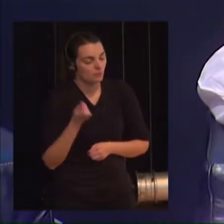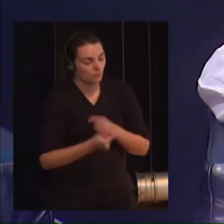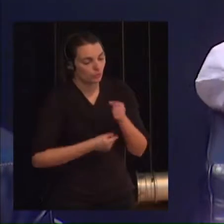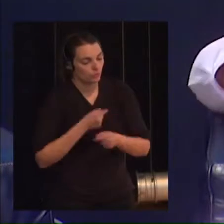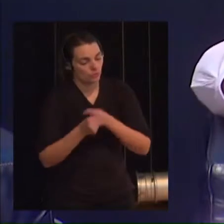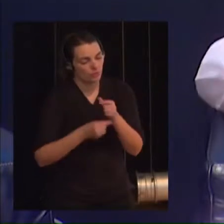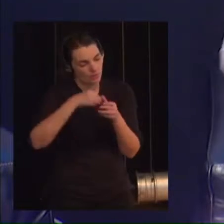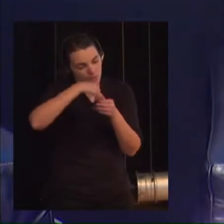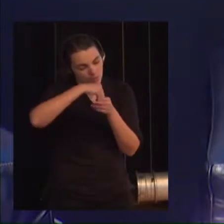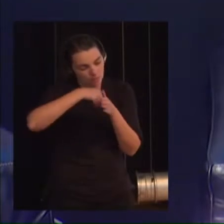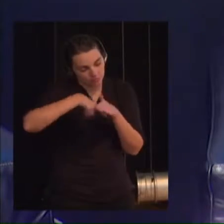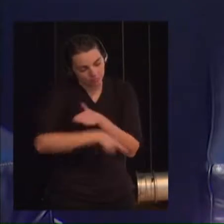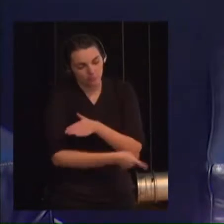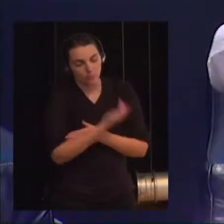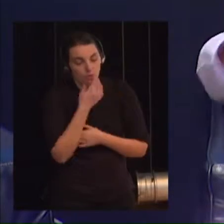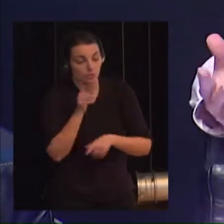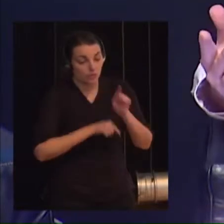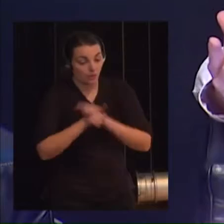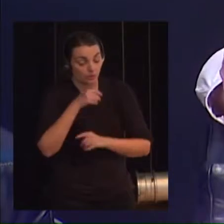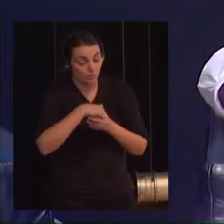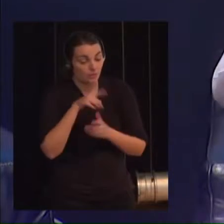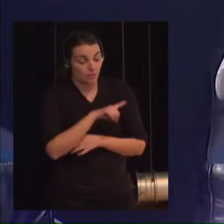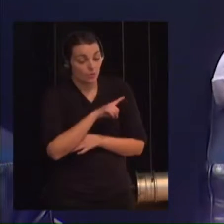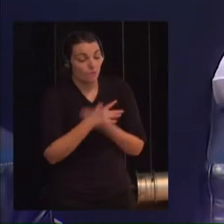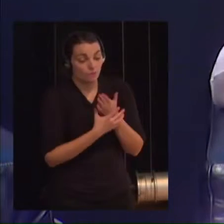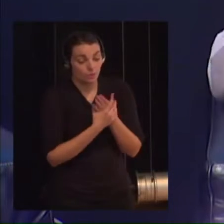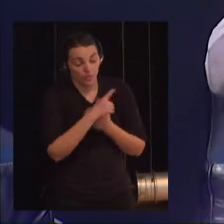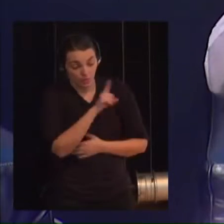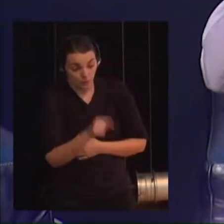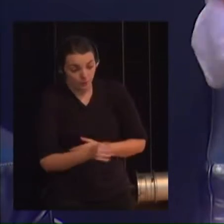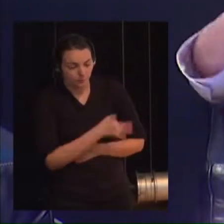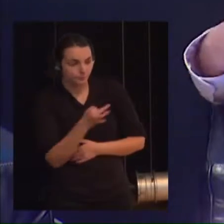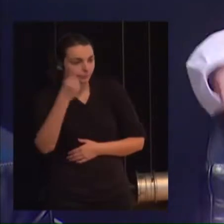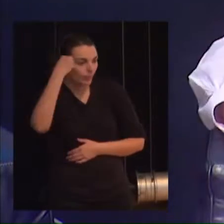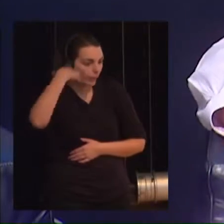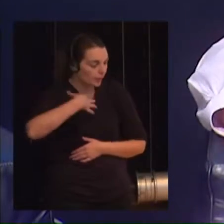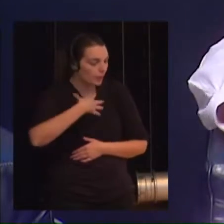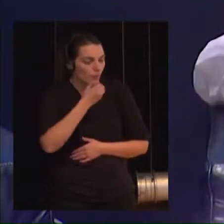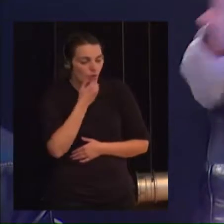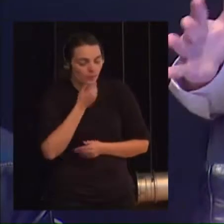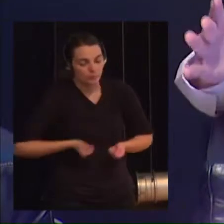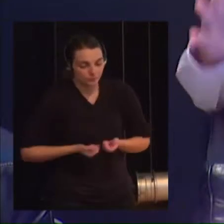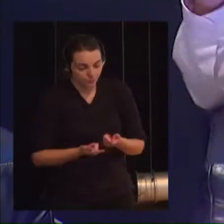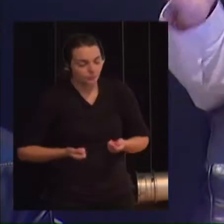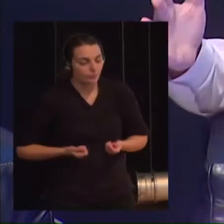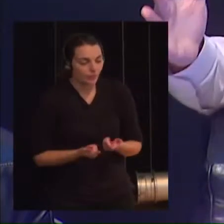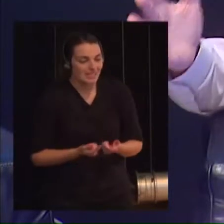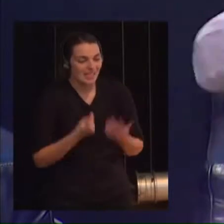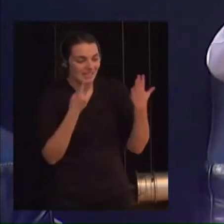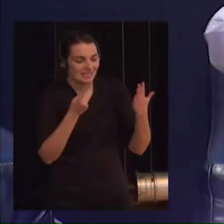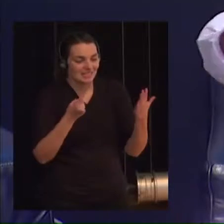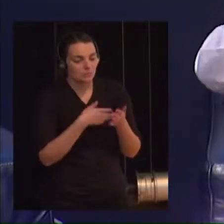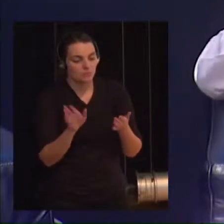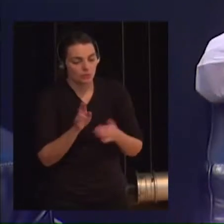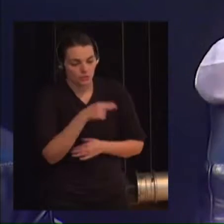base those choices. Say, why Barrier spent 6 million euros on the renovation of Santiago de Compostela,